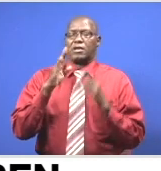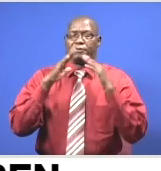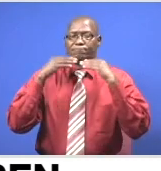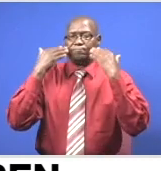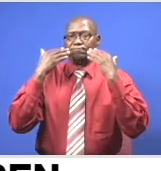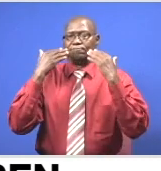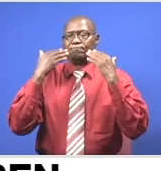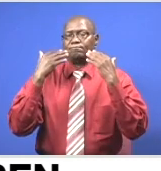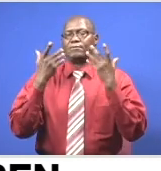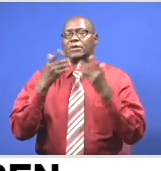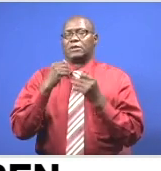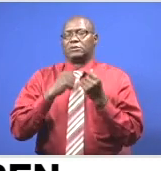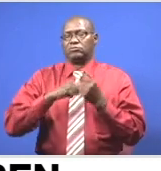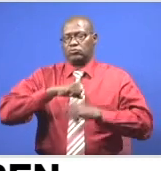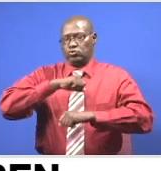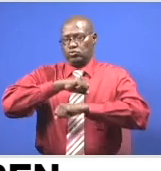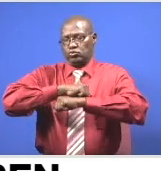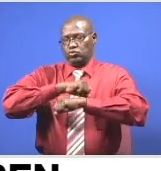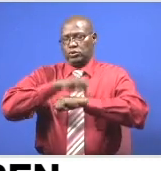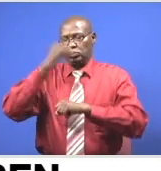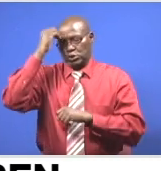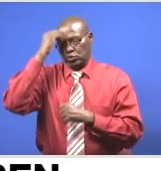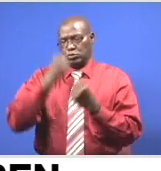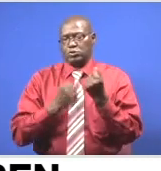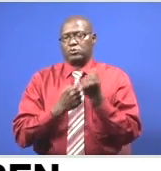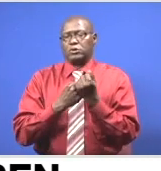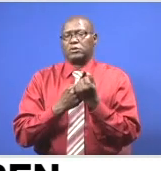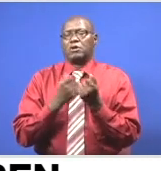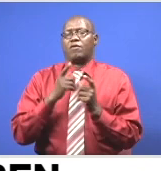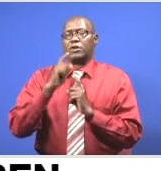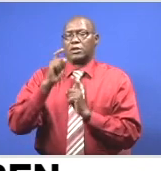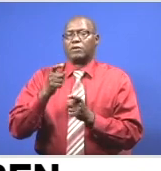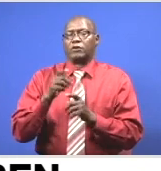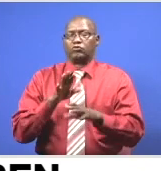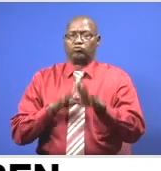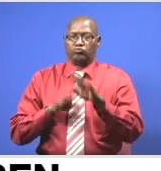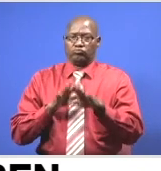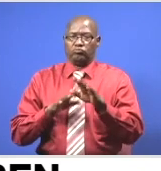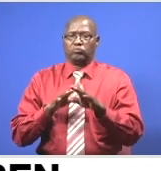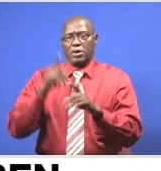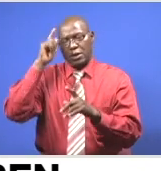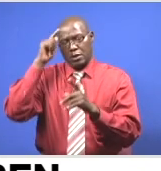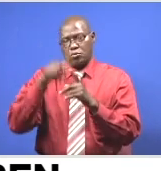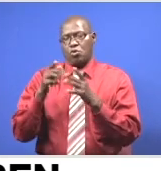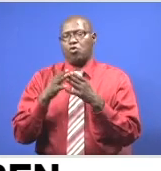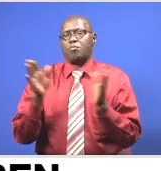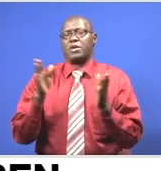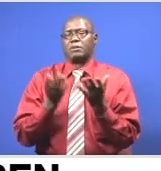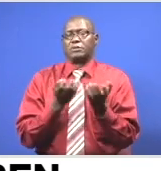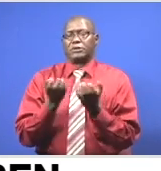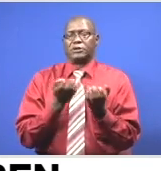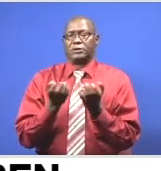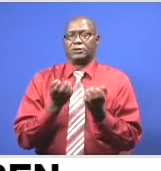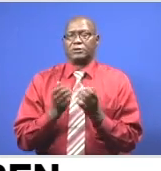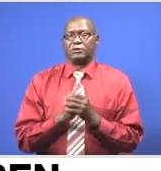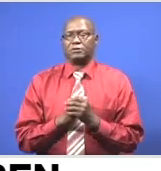full education sponsorship. She was also gifted with a sewing machine and intends to open a business soon. I bless this